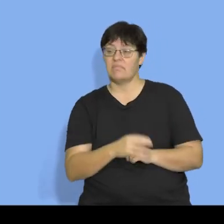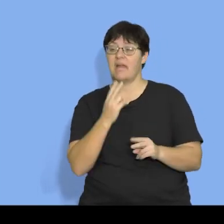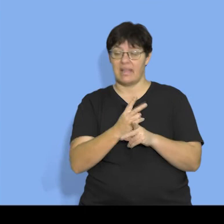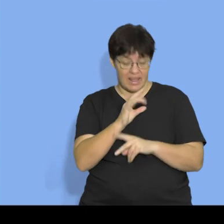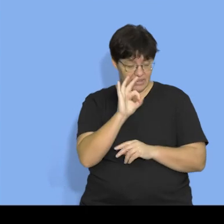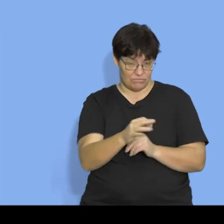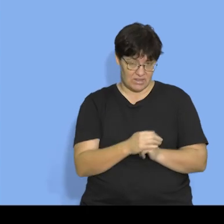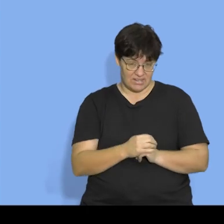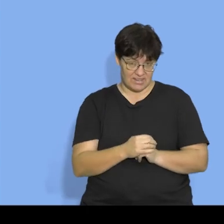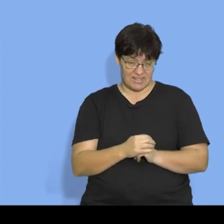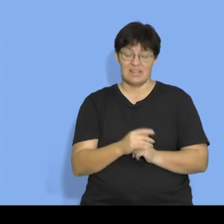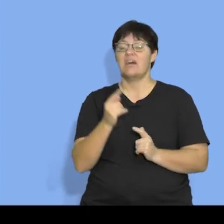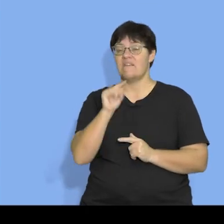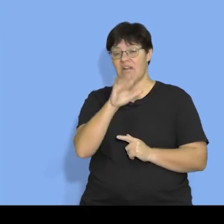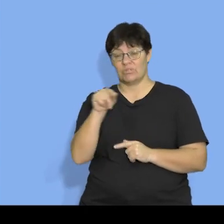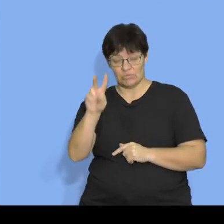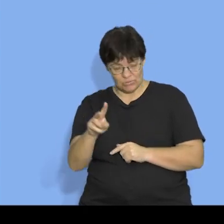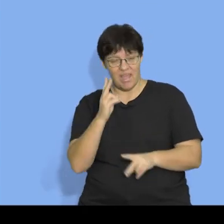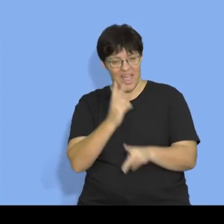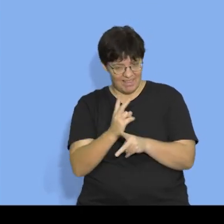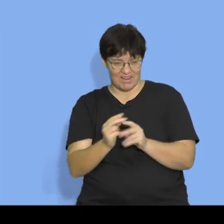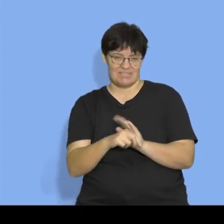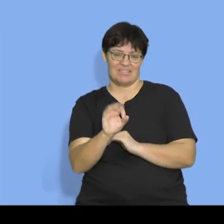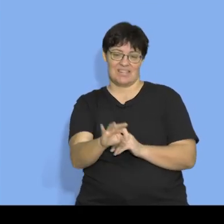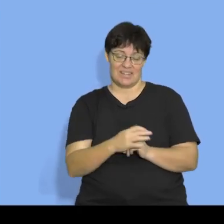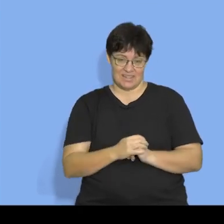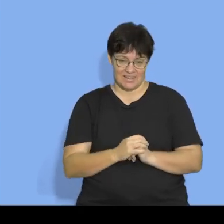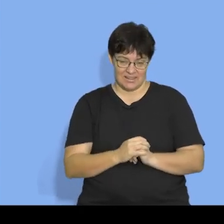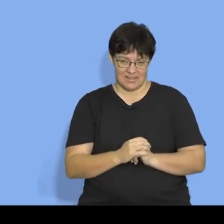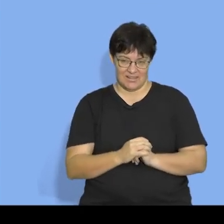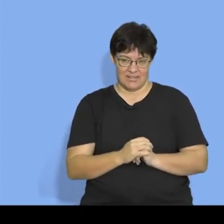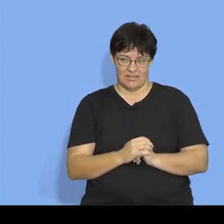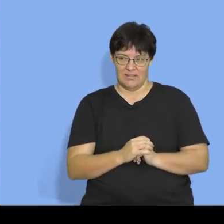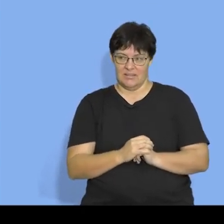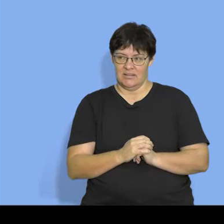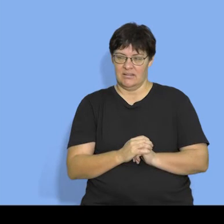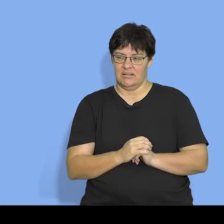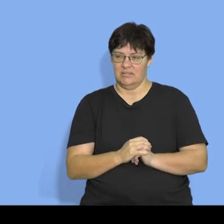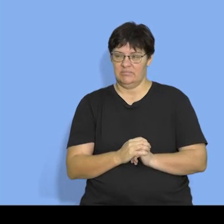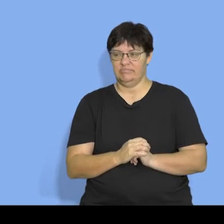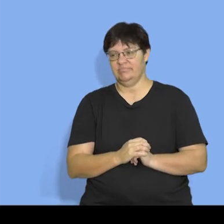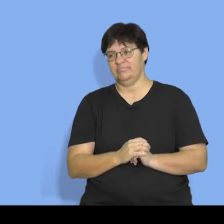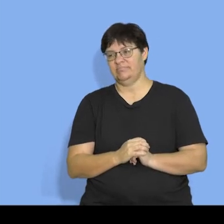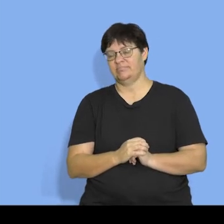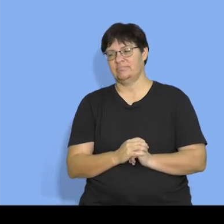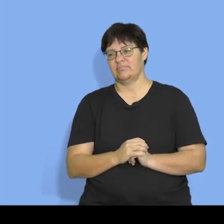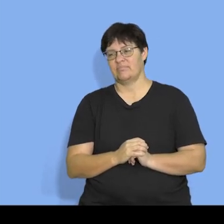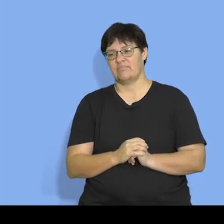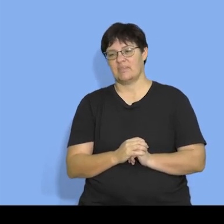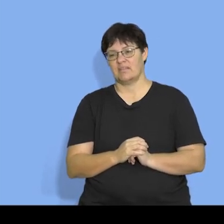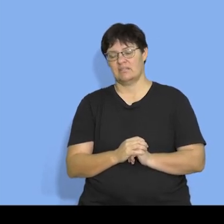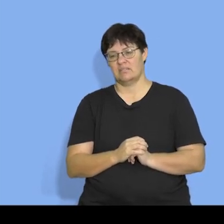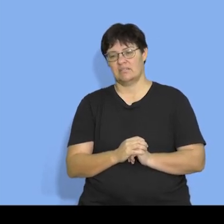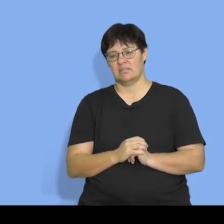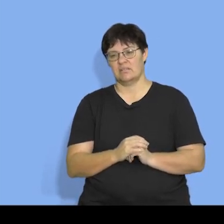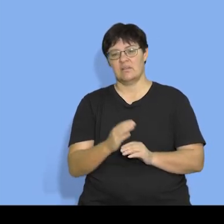3 away. 5 to 2, we get minus 3 again, and this would